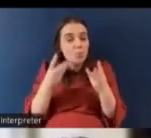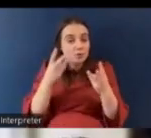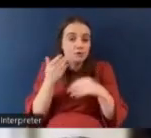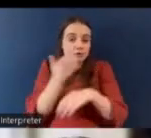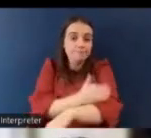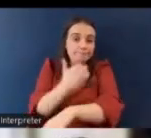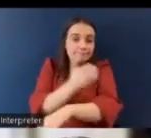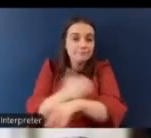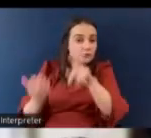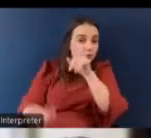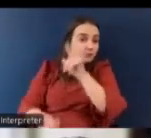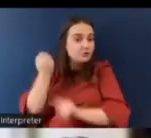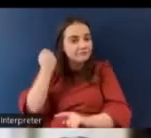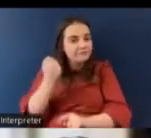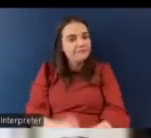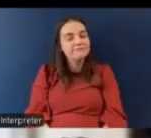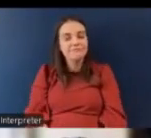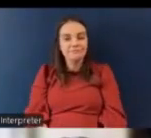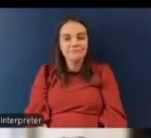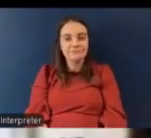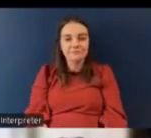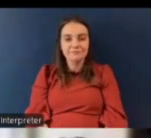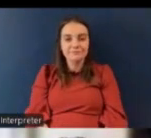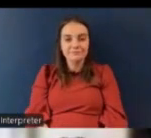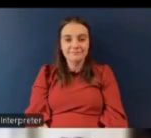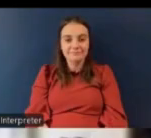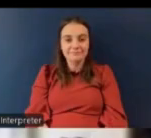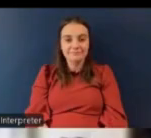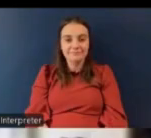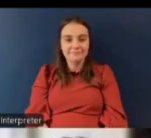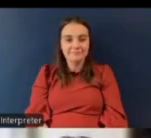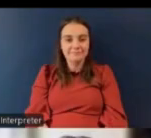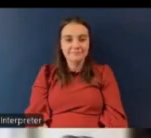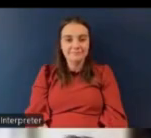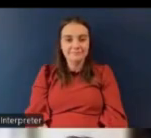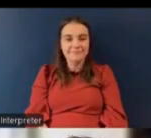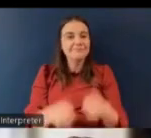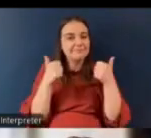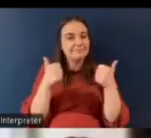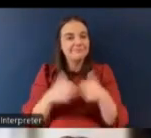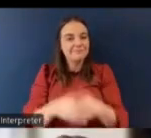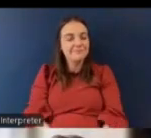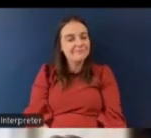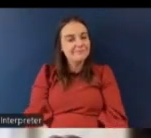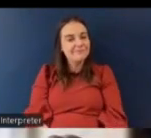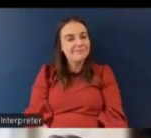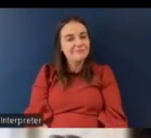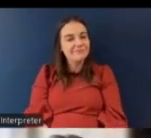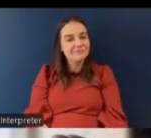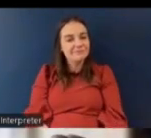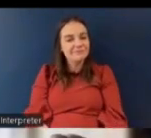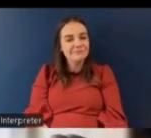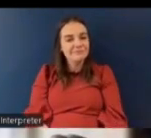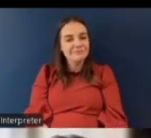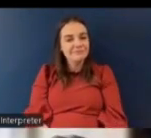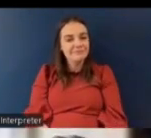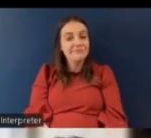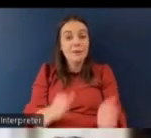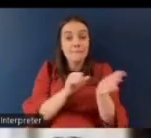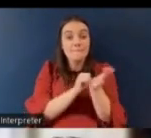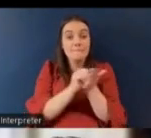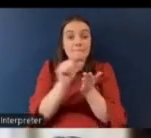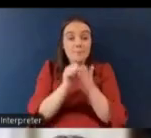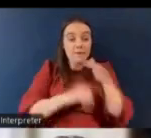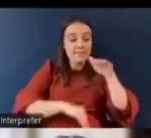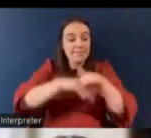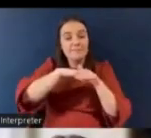toolkits. If we can go to the next slide, sorry. Yeah, perfect. So we printed a limited run of